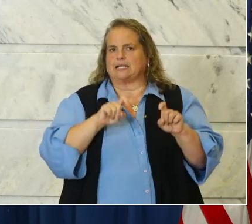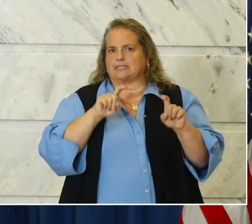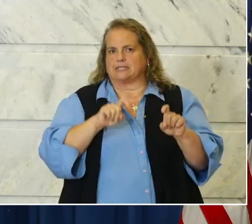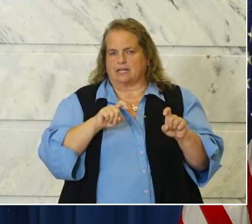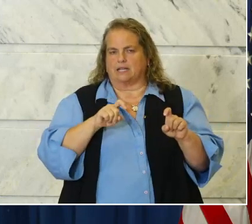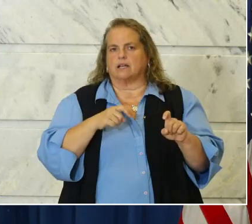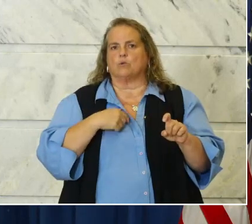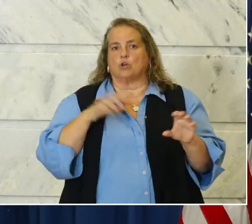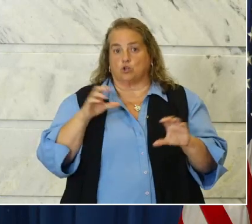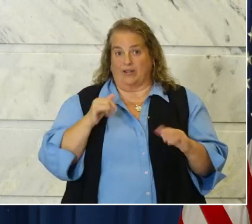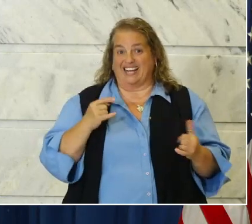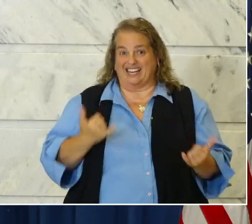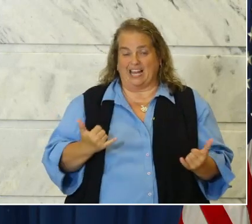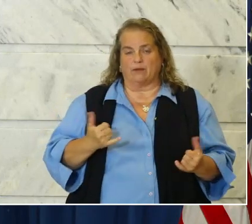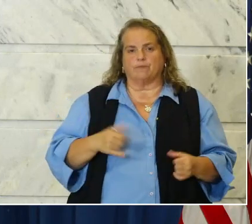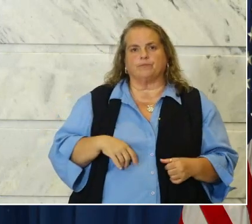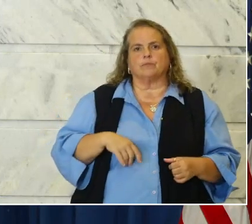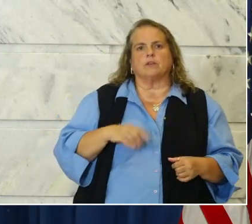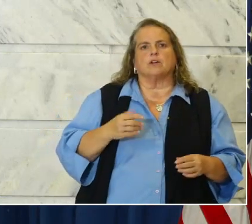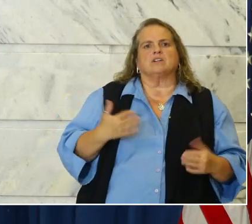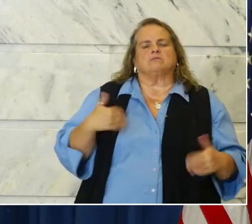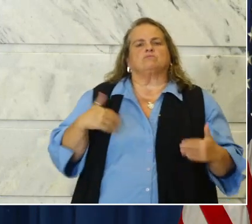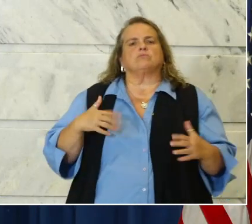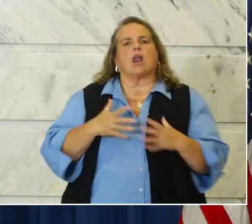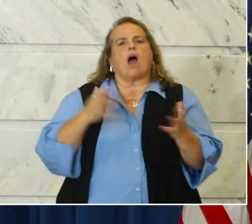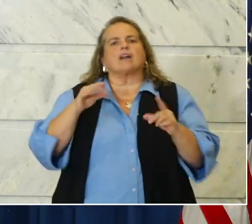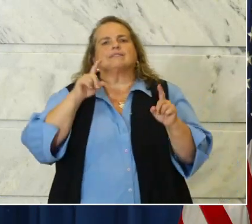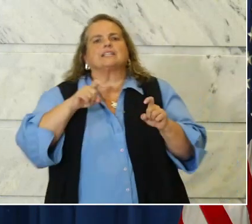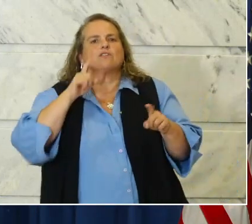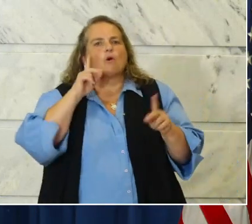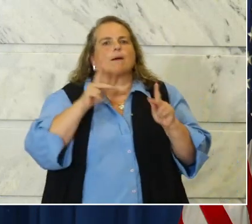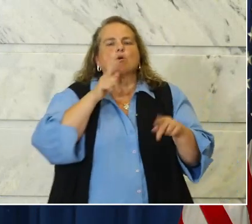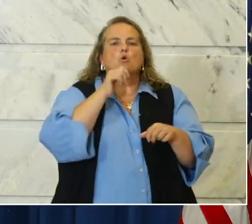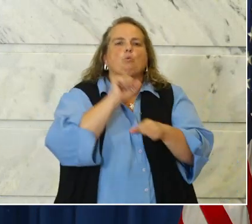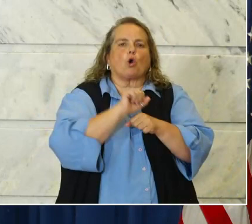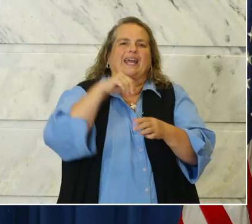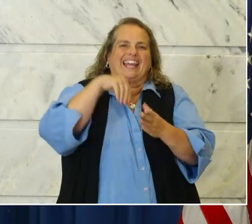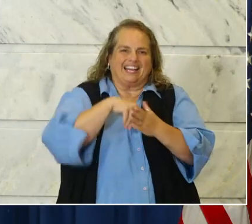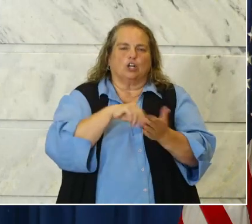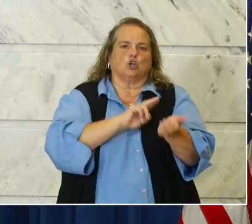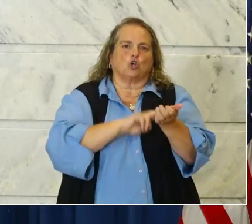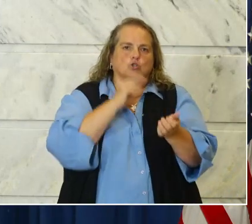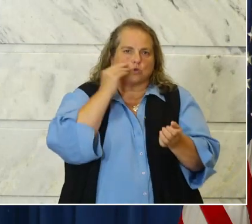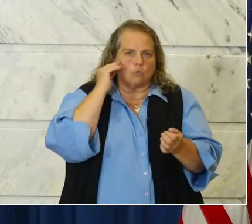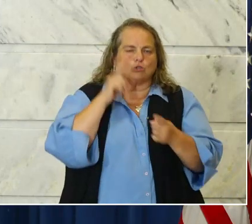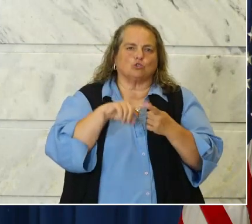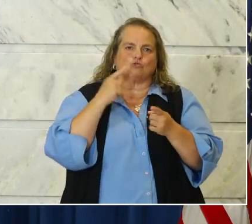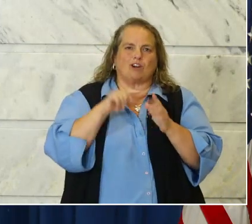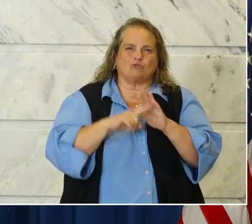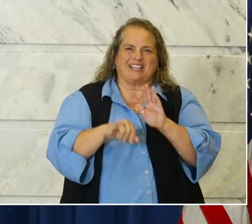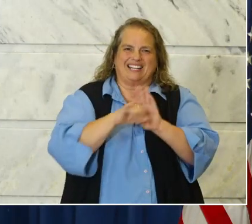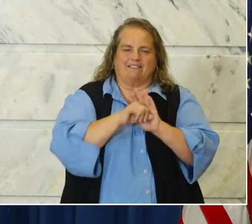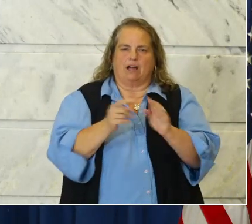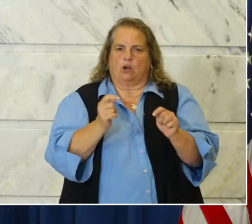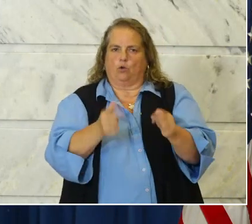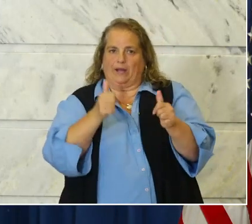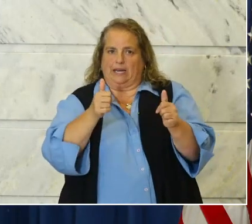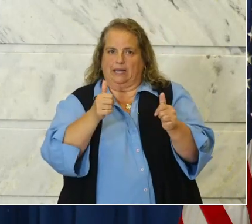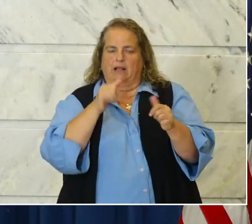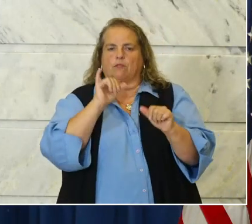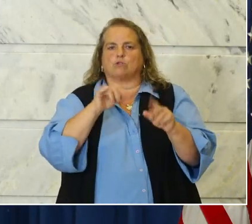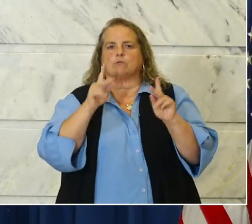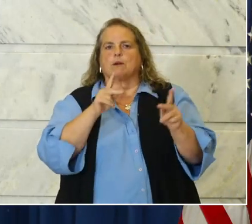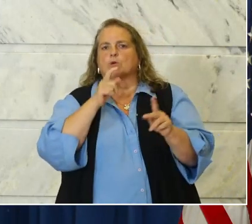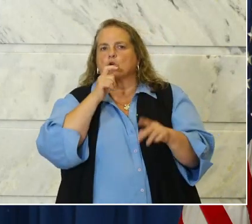place right now, on robust testing for those that work inside the facility to try to identify quickly those individuals that